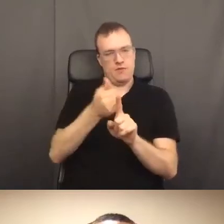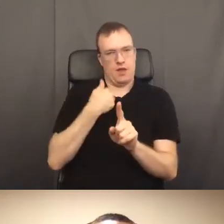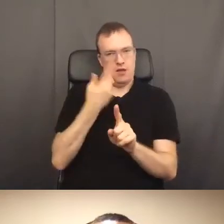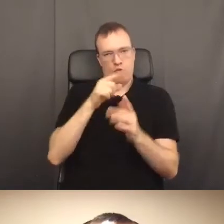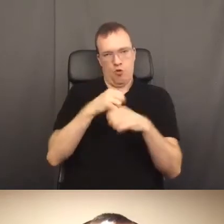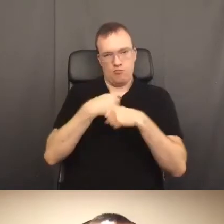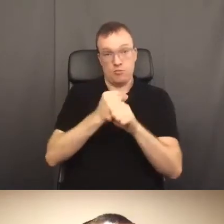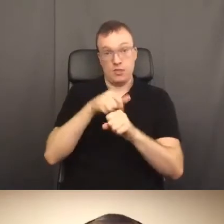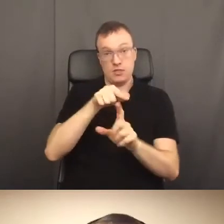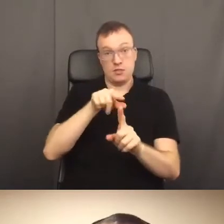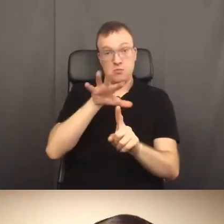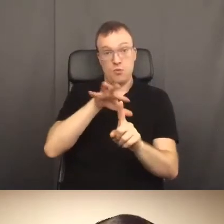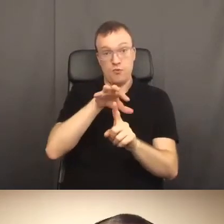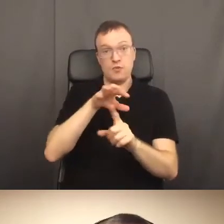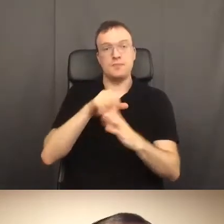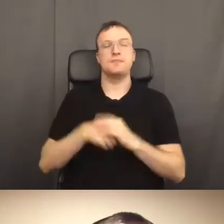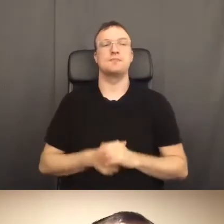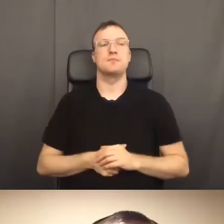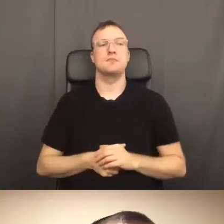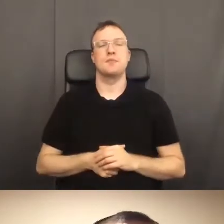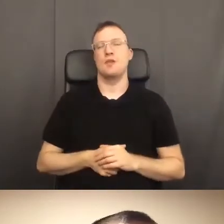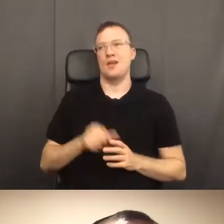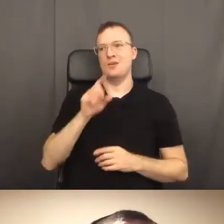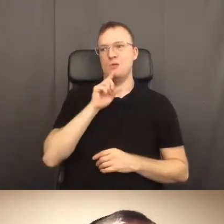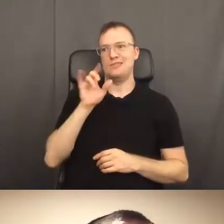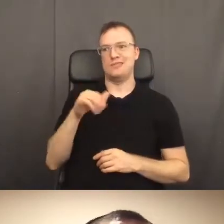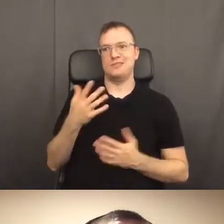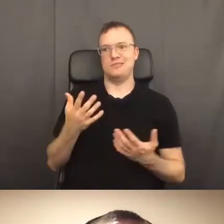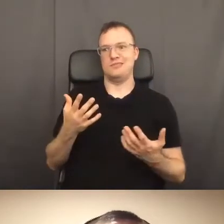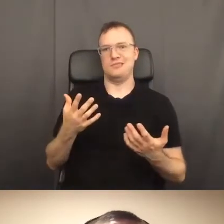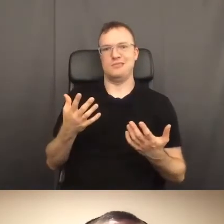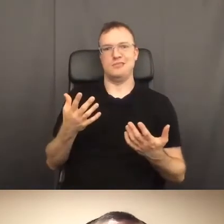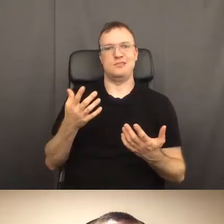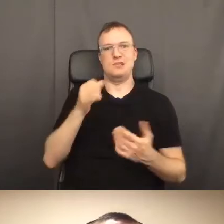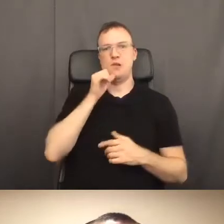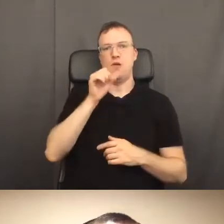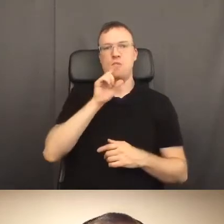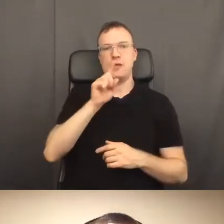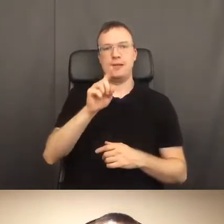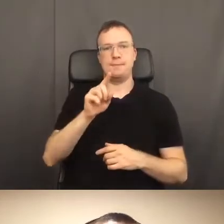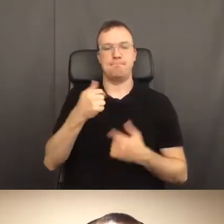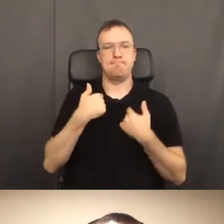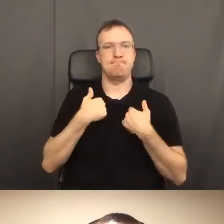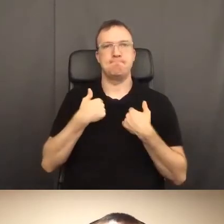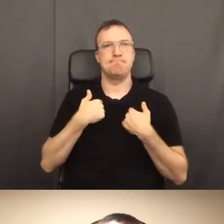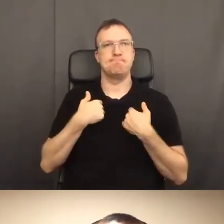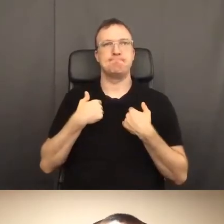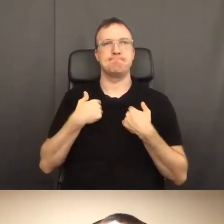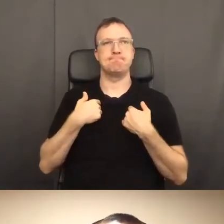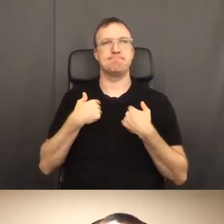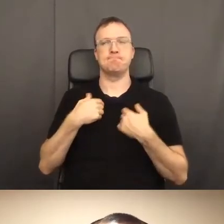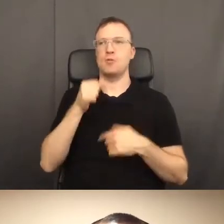film? Actually, like it wasn't really, I wasn't, you know,